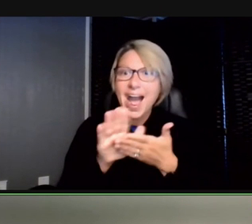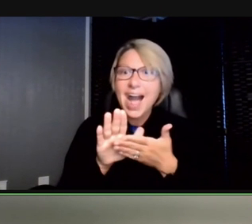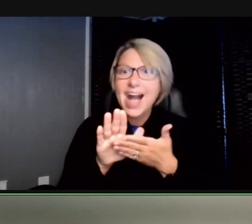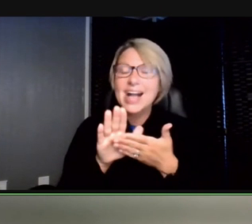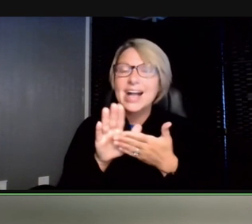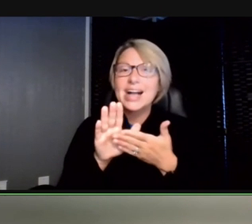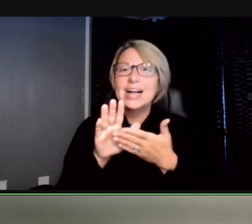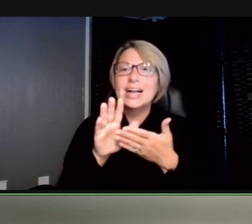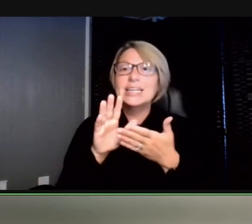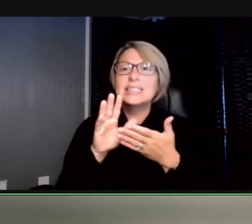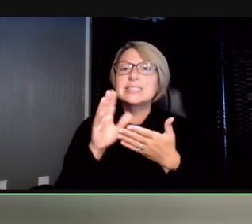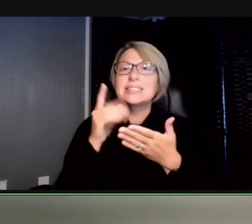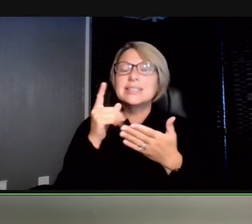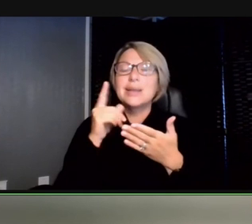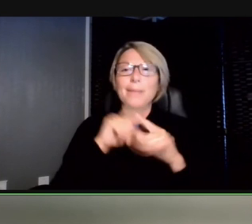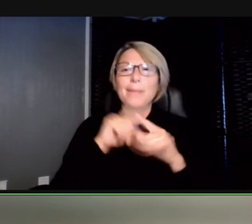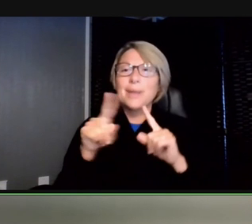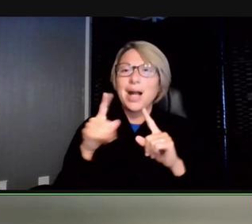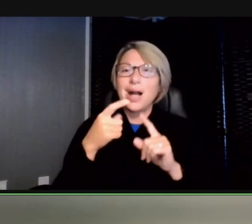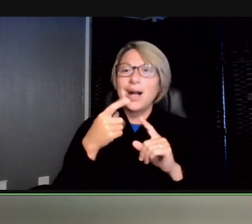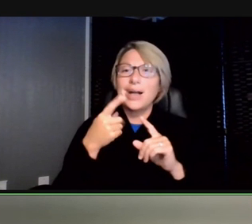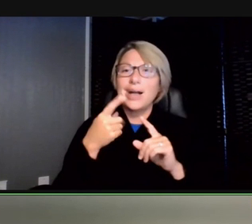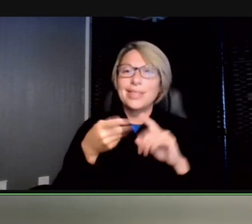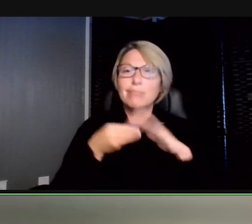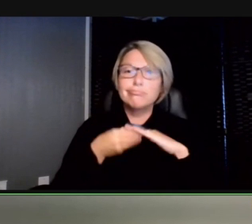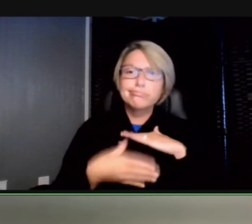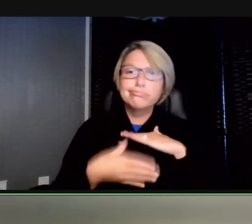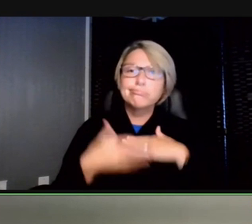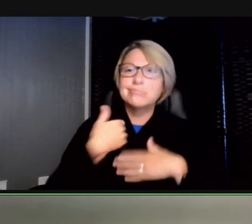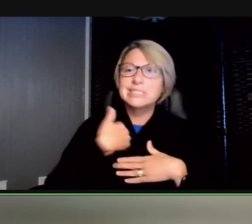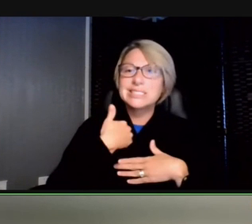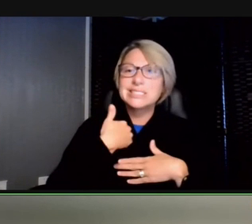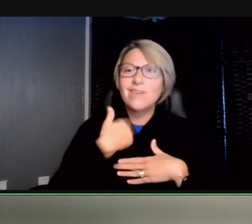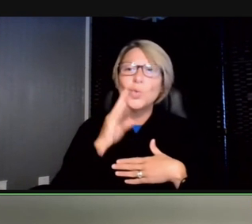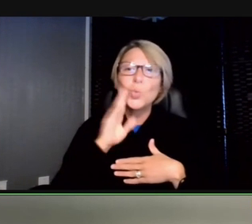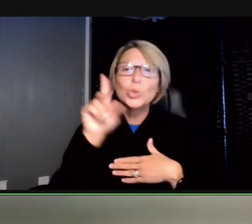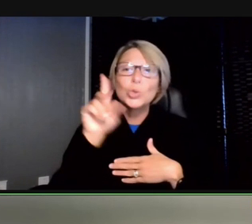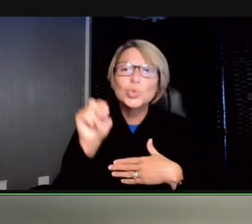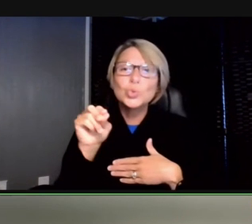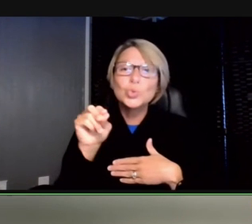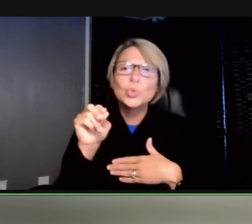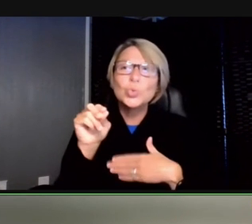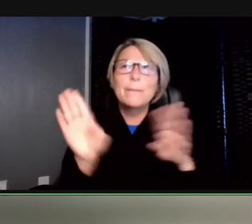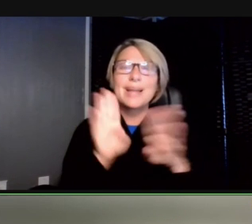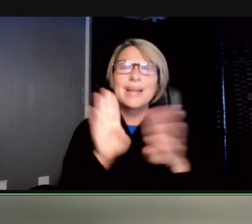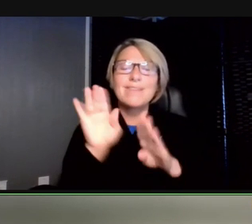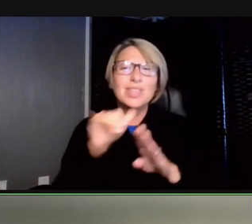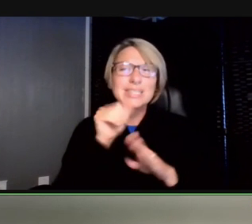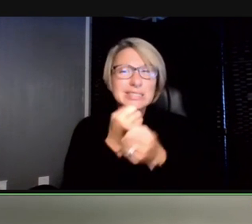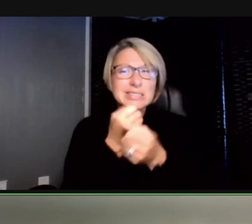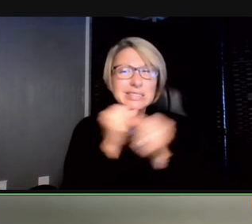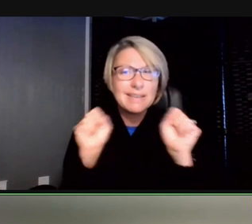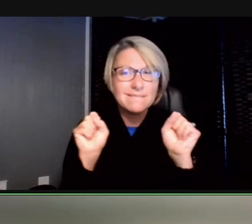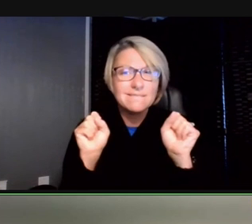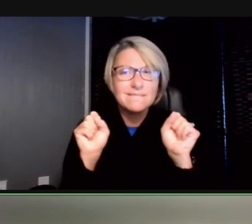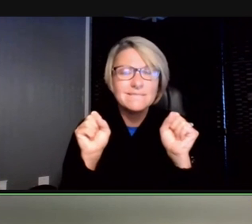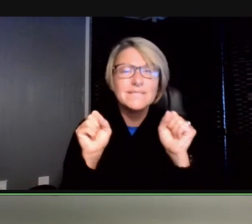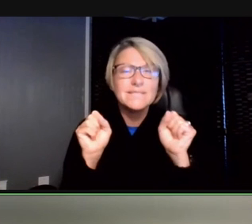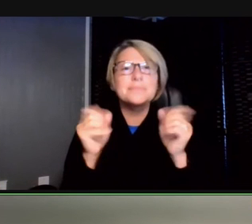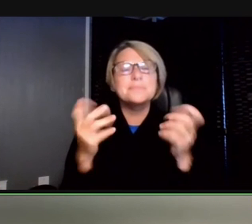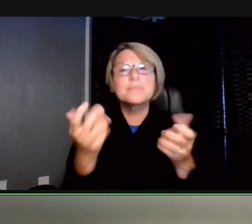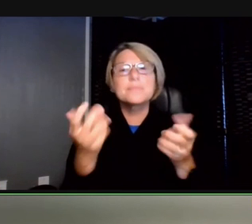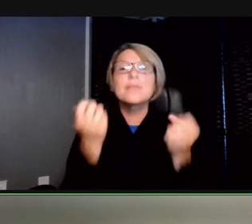that really they shouldn't be doing. I can only say, and I know the schools address a lot about internet safety, but as